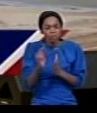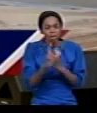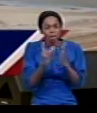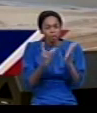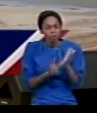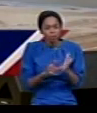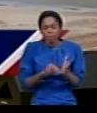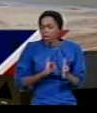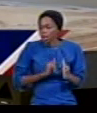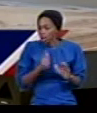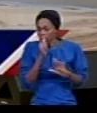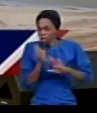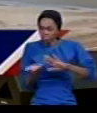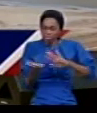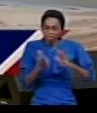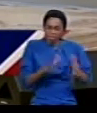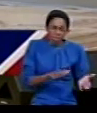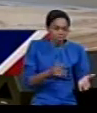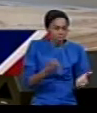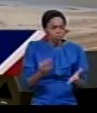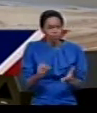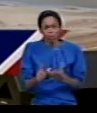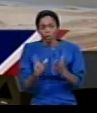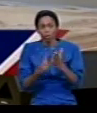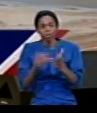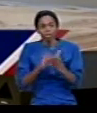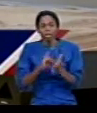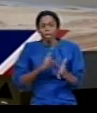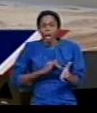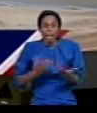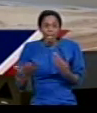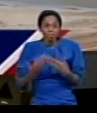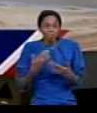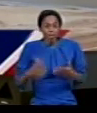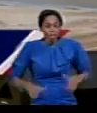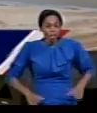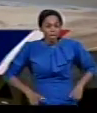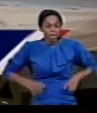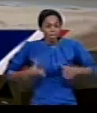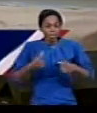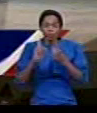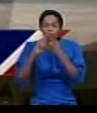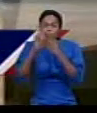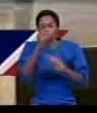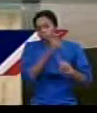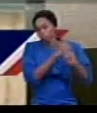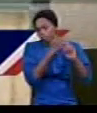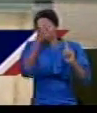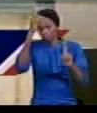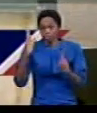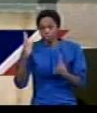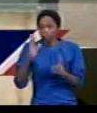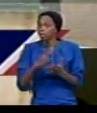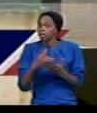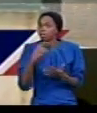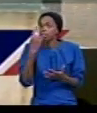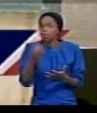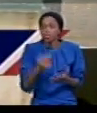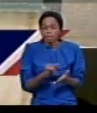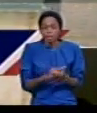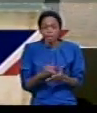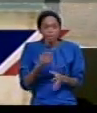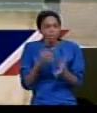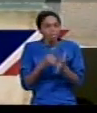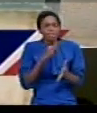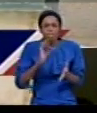am dead to the law, that I might live unto God. He says it's our faith in